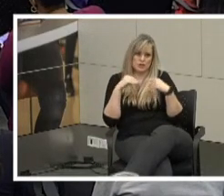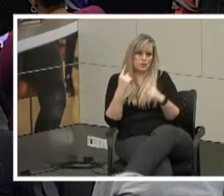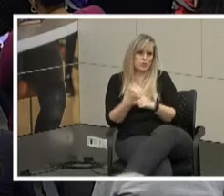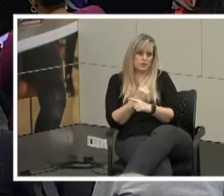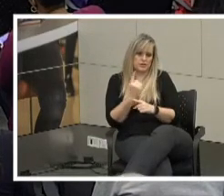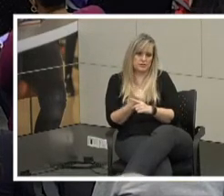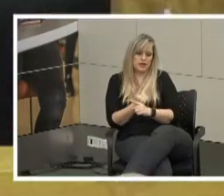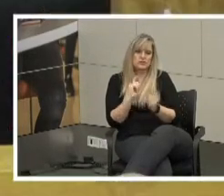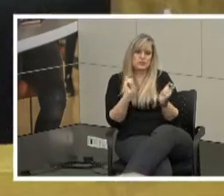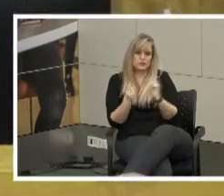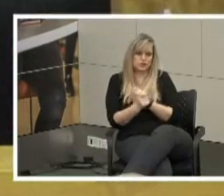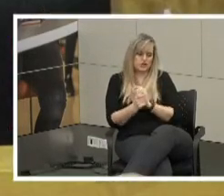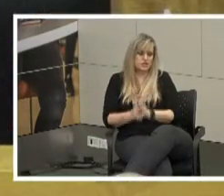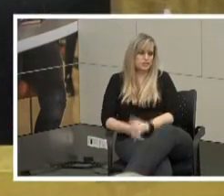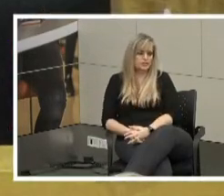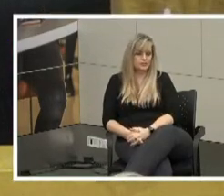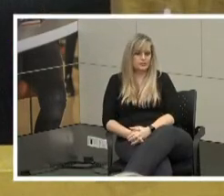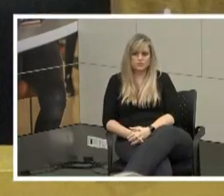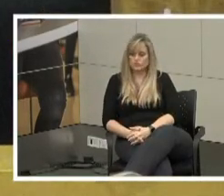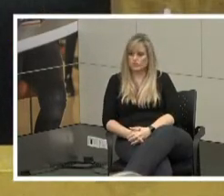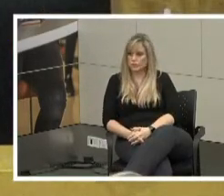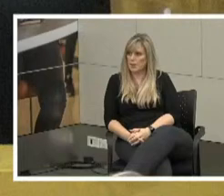it thank